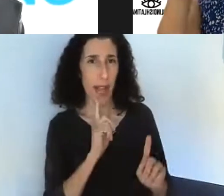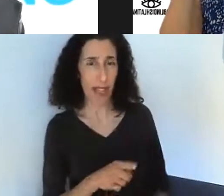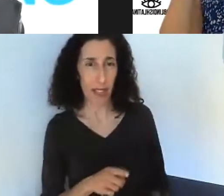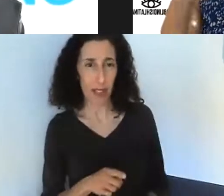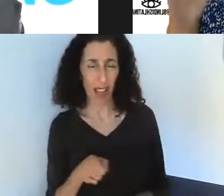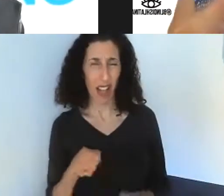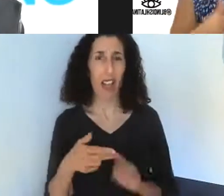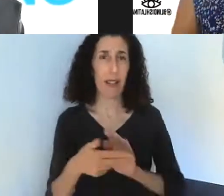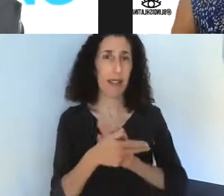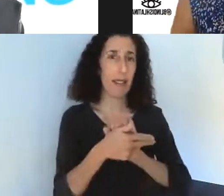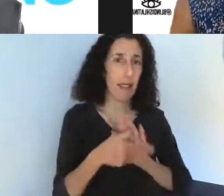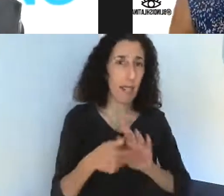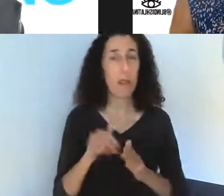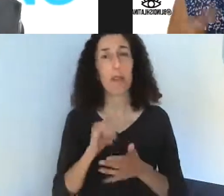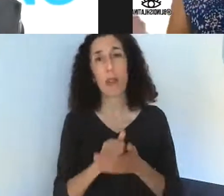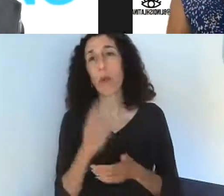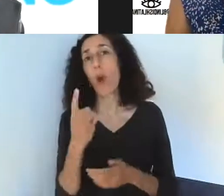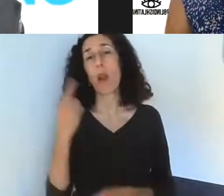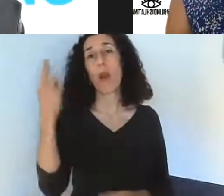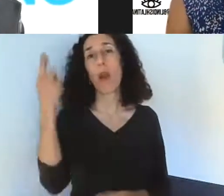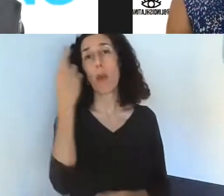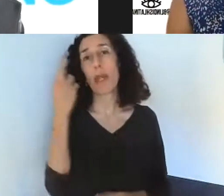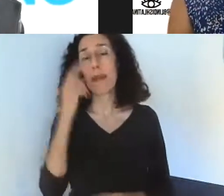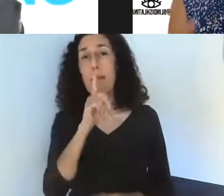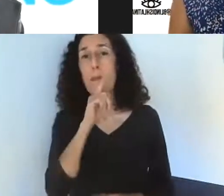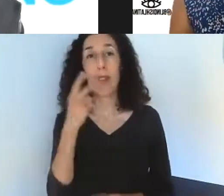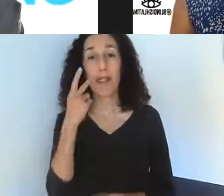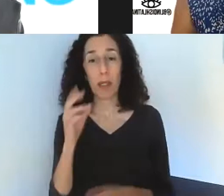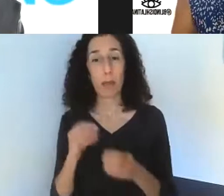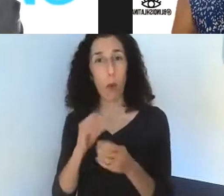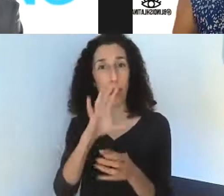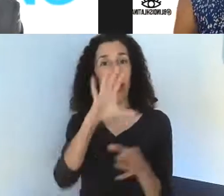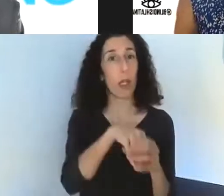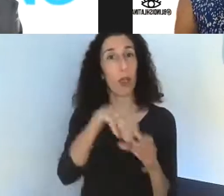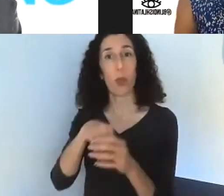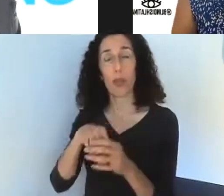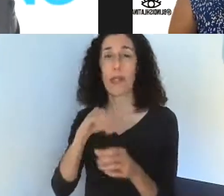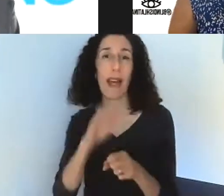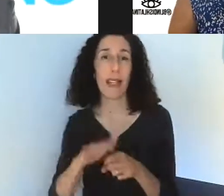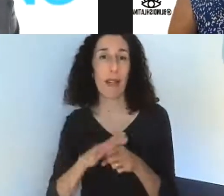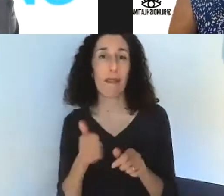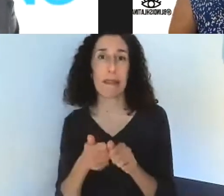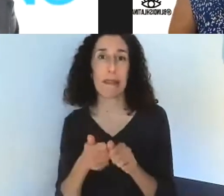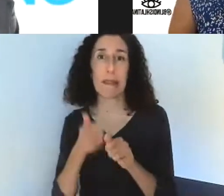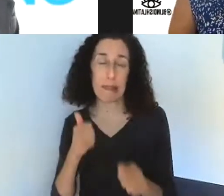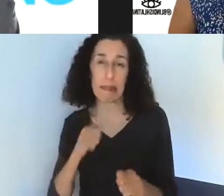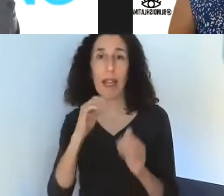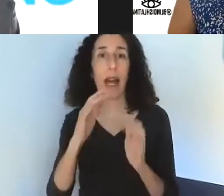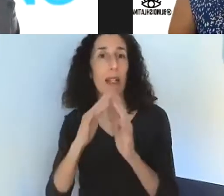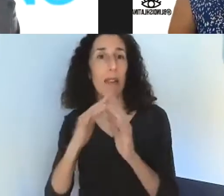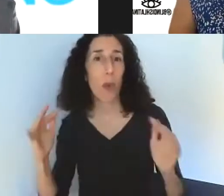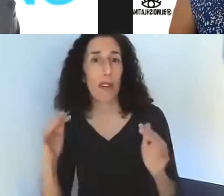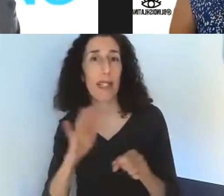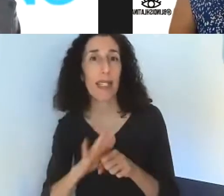I think that we don't see this inclusion of disability into equity and diversity initiatives.